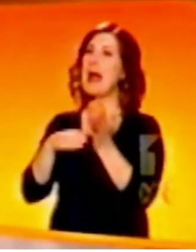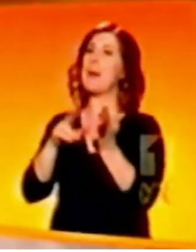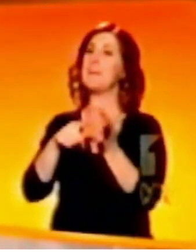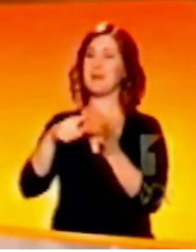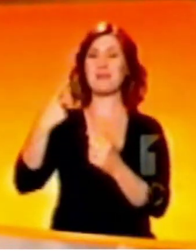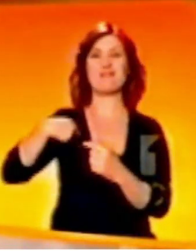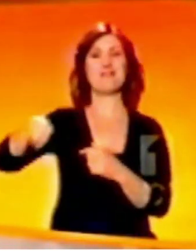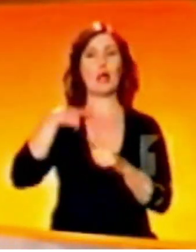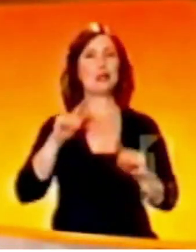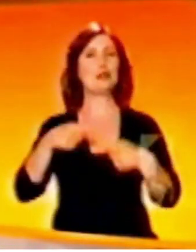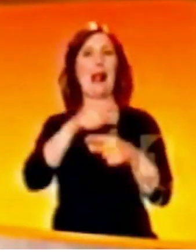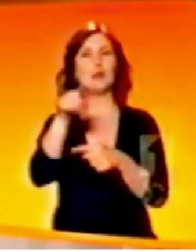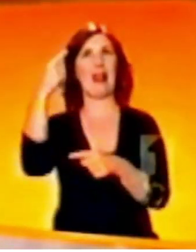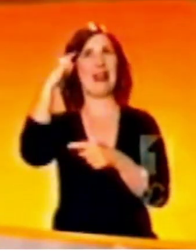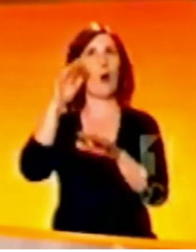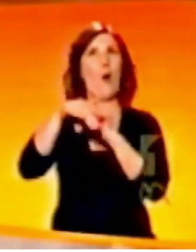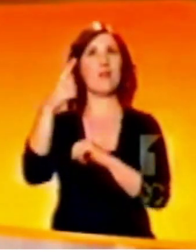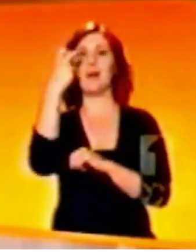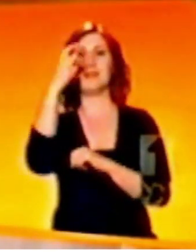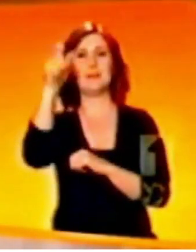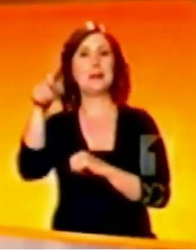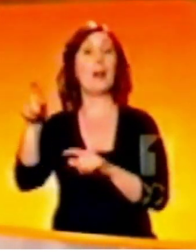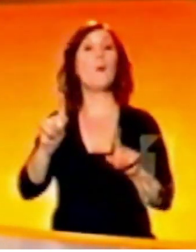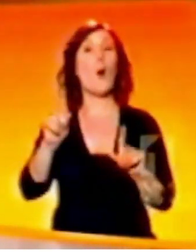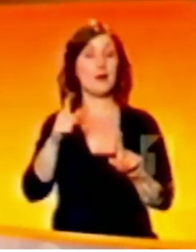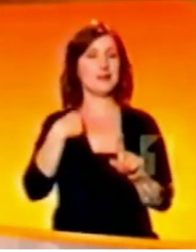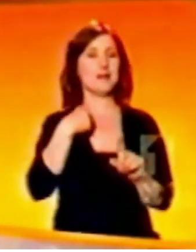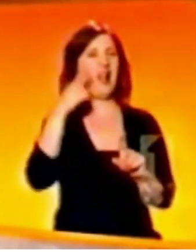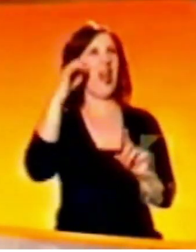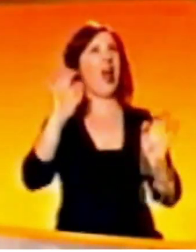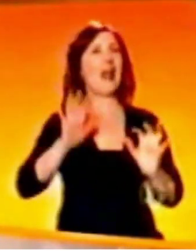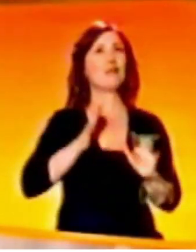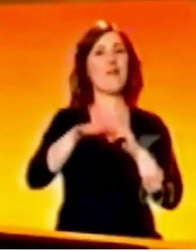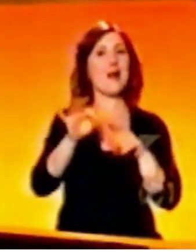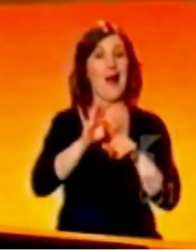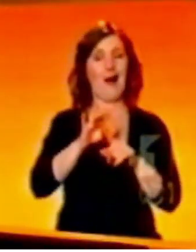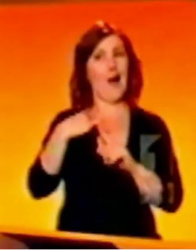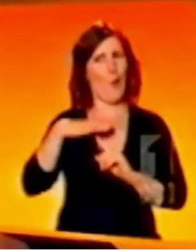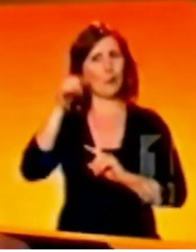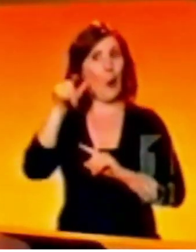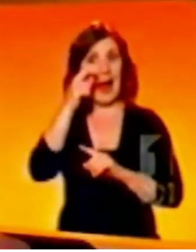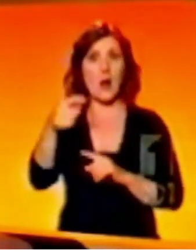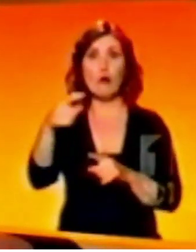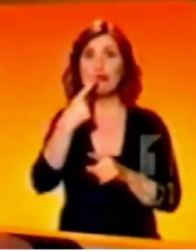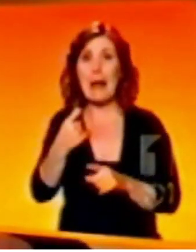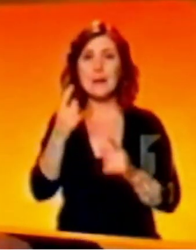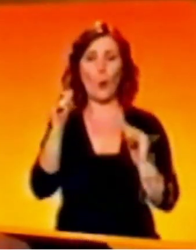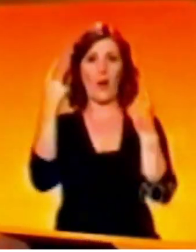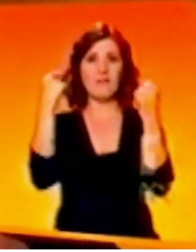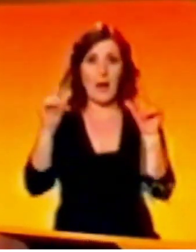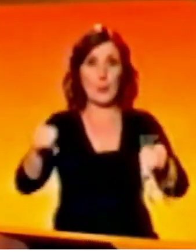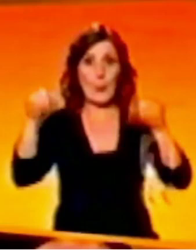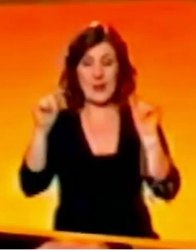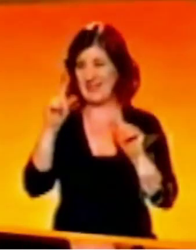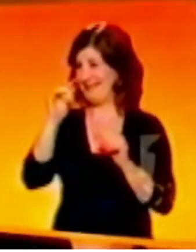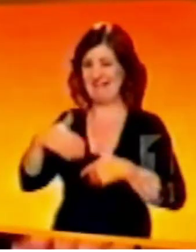some stereotypes here. So, what colours does it come in? Can you get red go-fast stripes? You can get whatever colour you like.